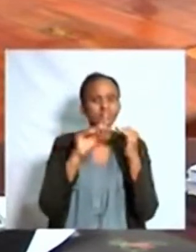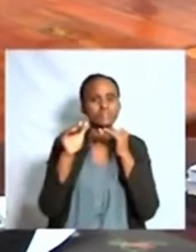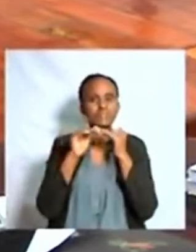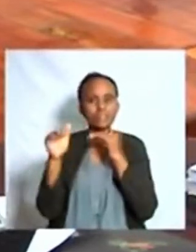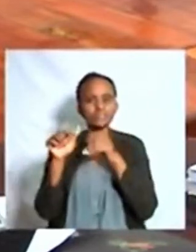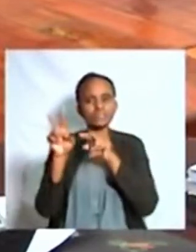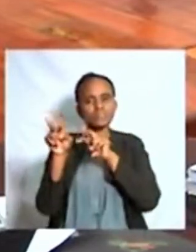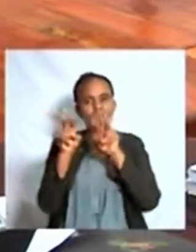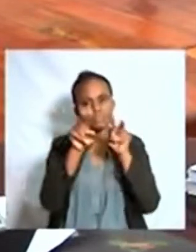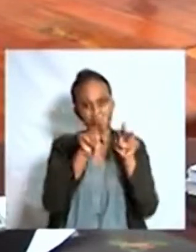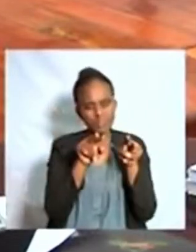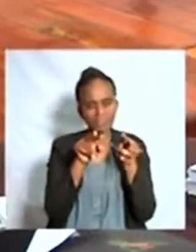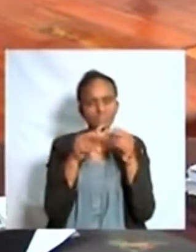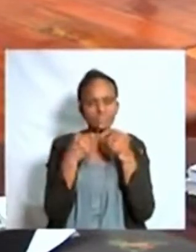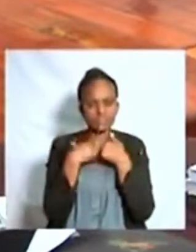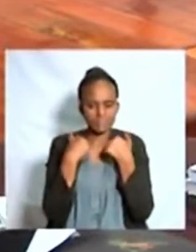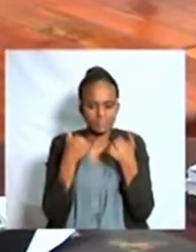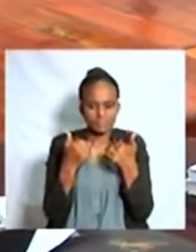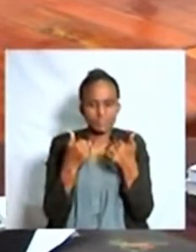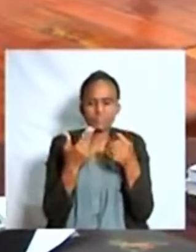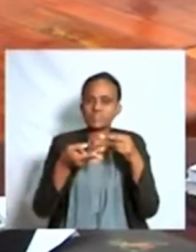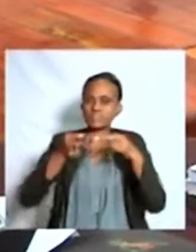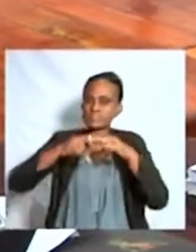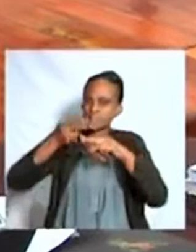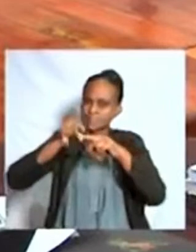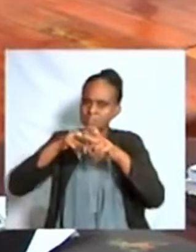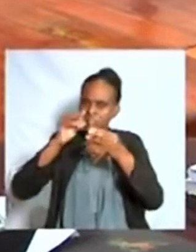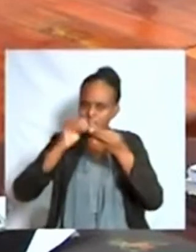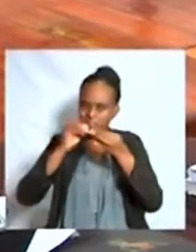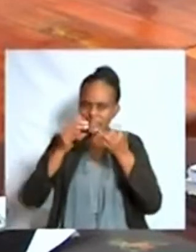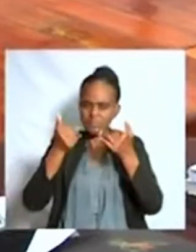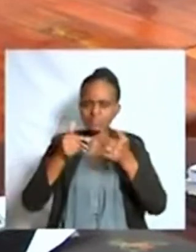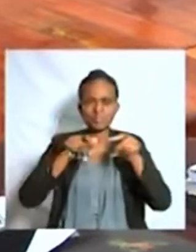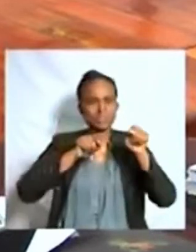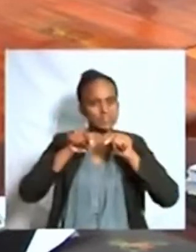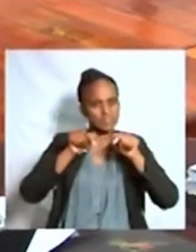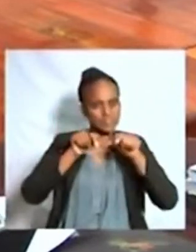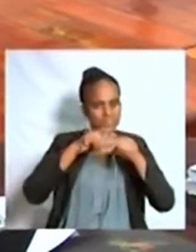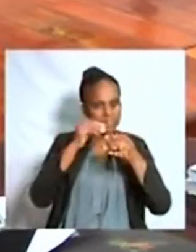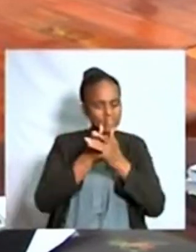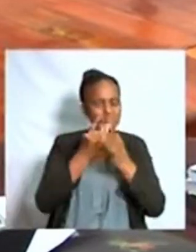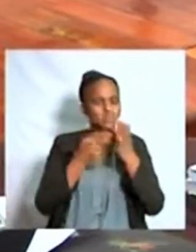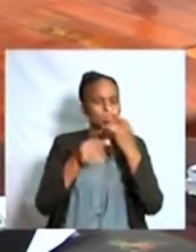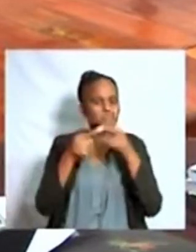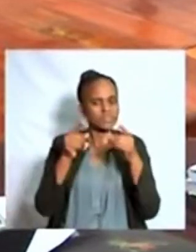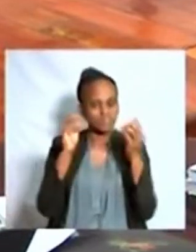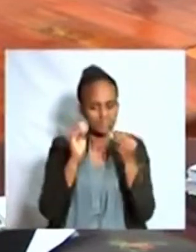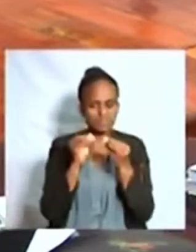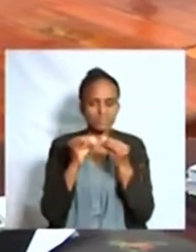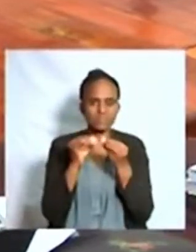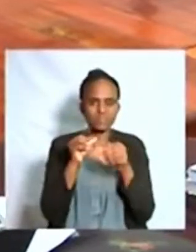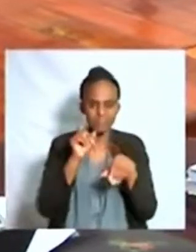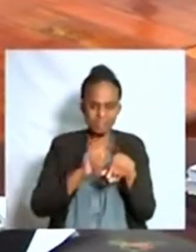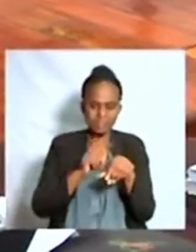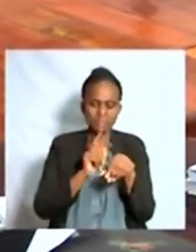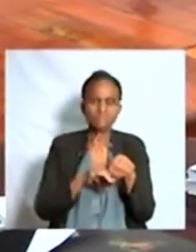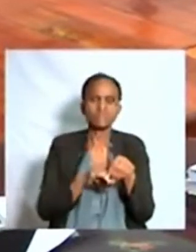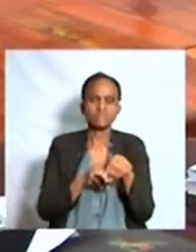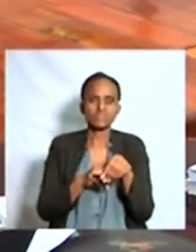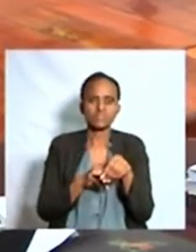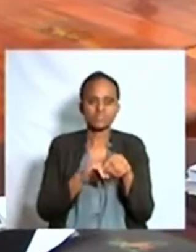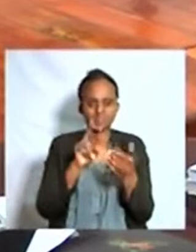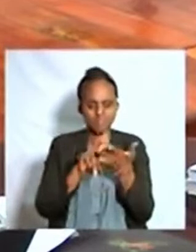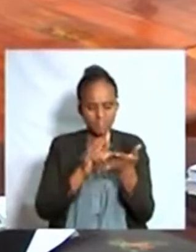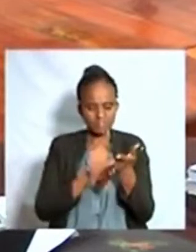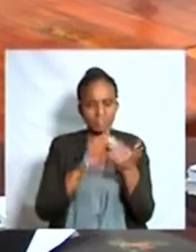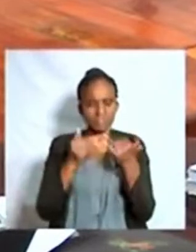oversight have since been increased to control the occurrence of errors. Further, during design, reports